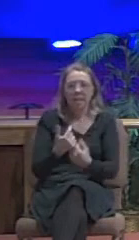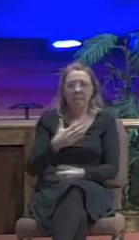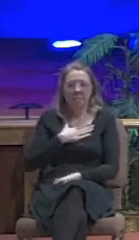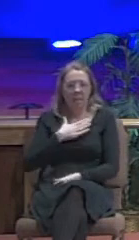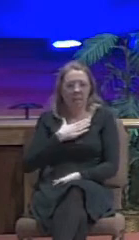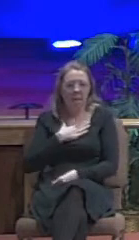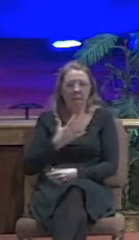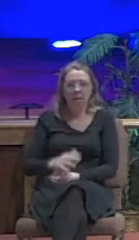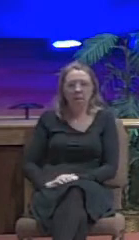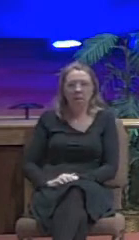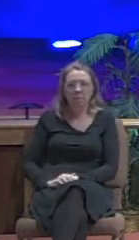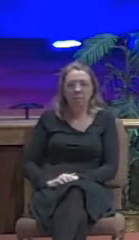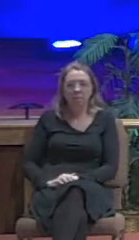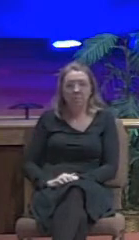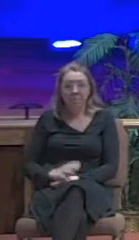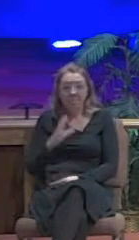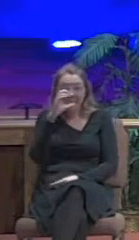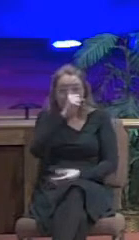wrong.